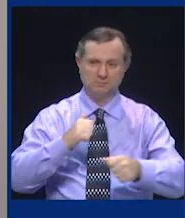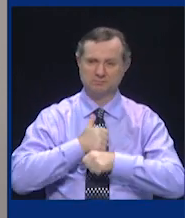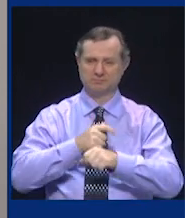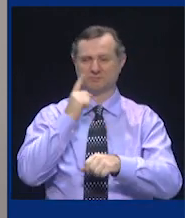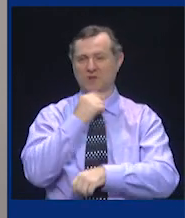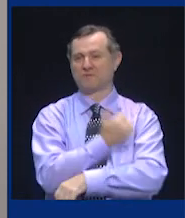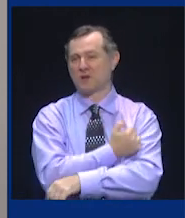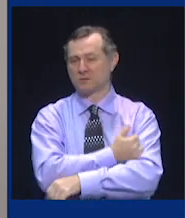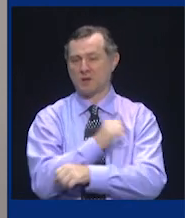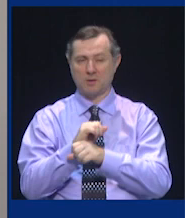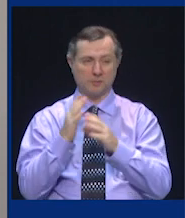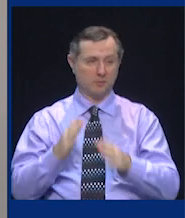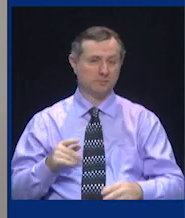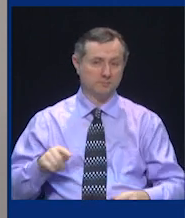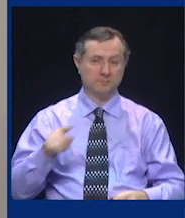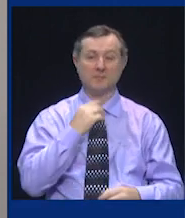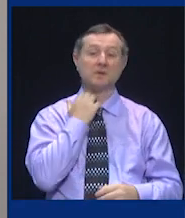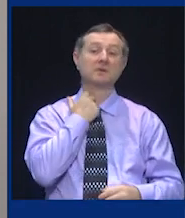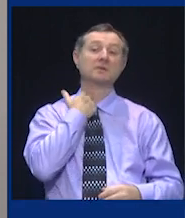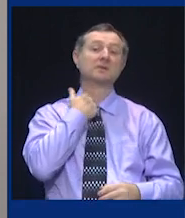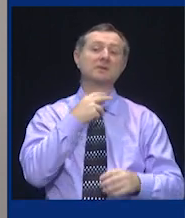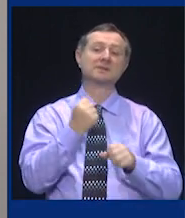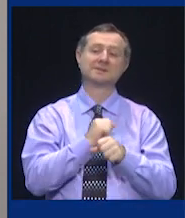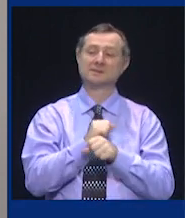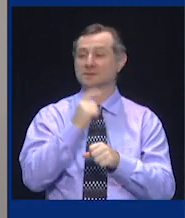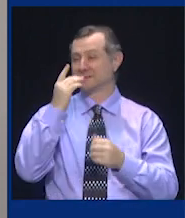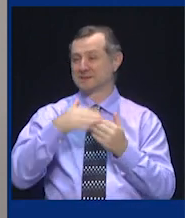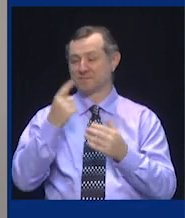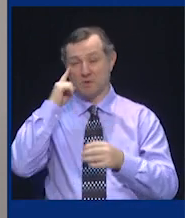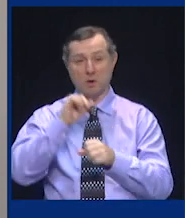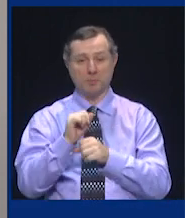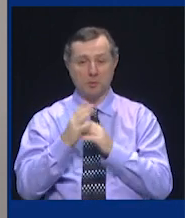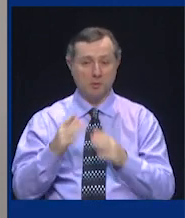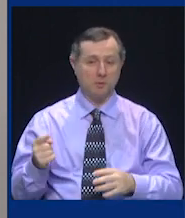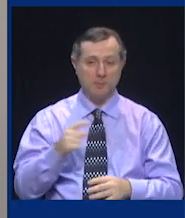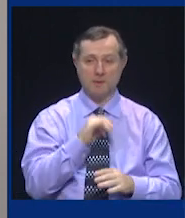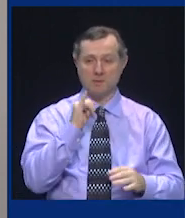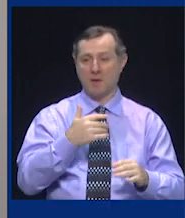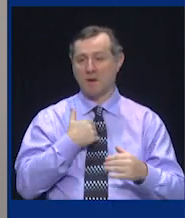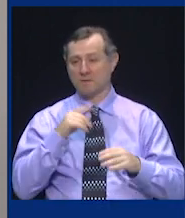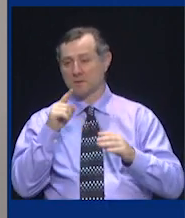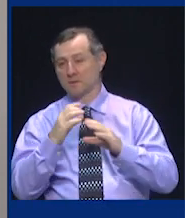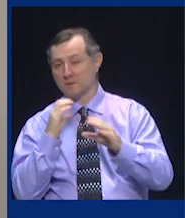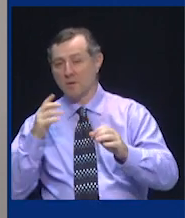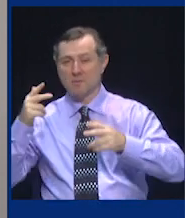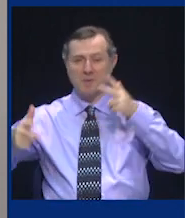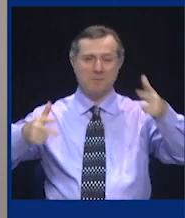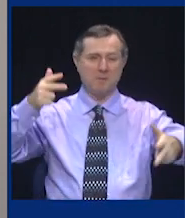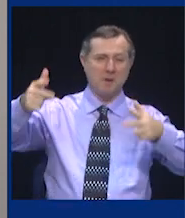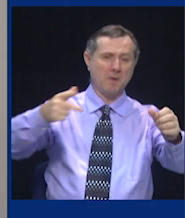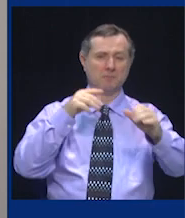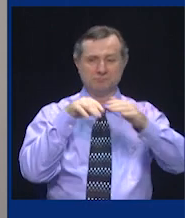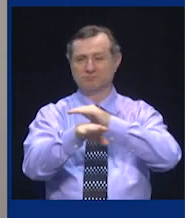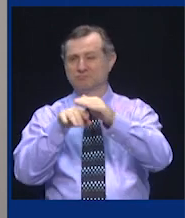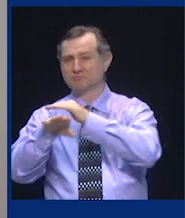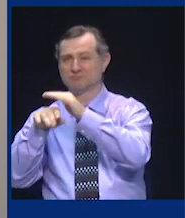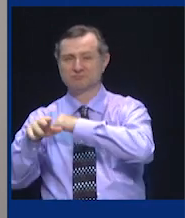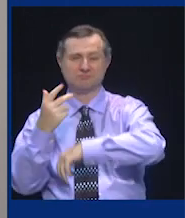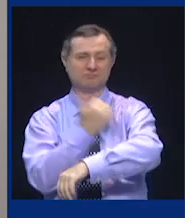employees maximum convenience. And some of those will be mobile vans going to all the different MTA worksite